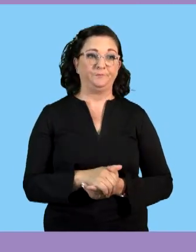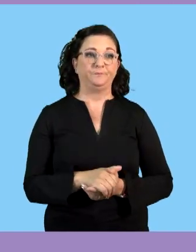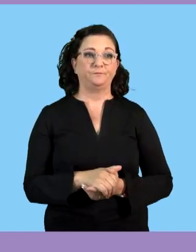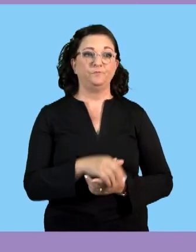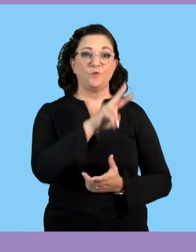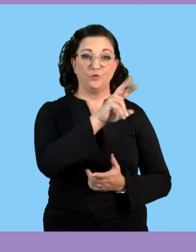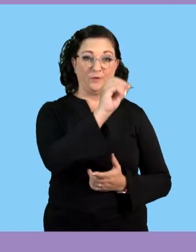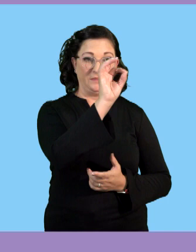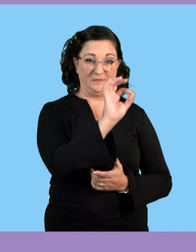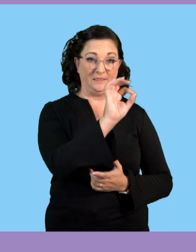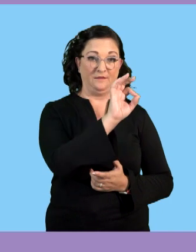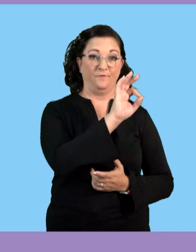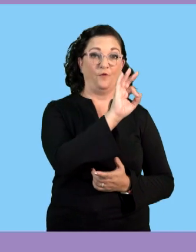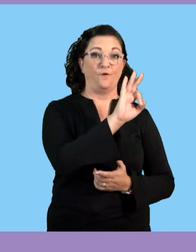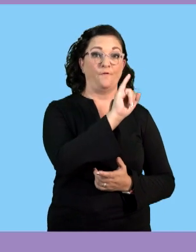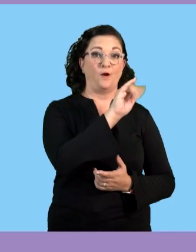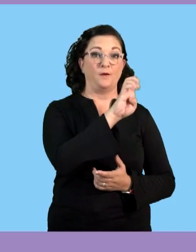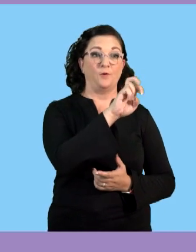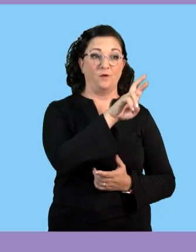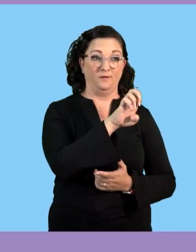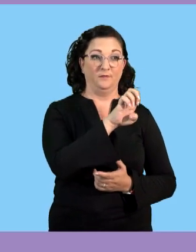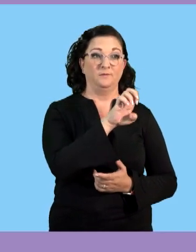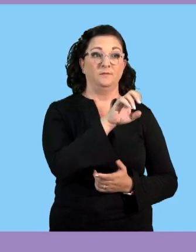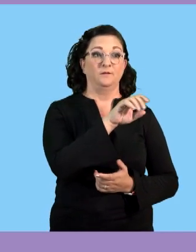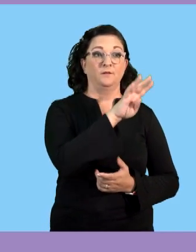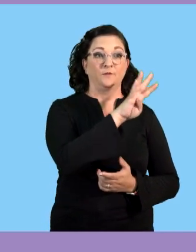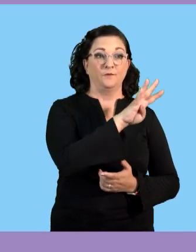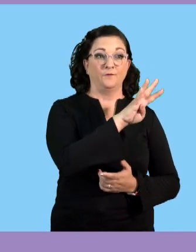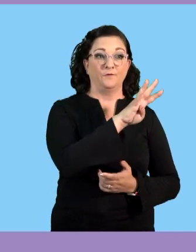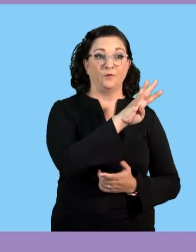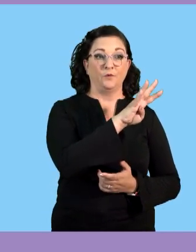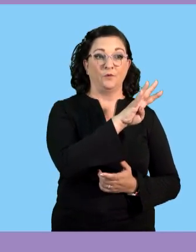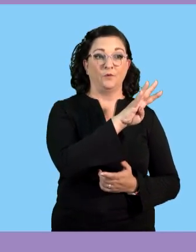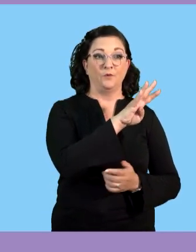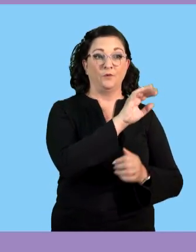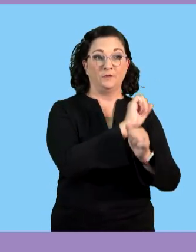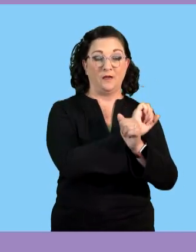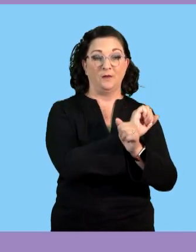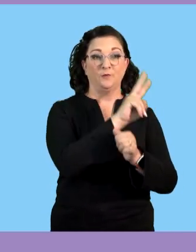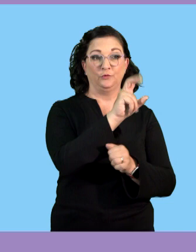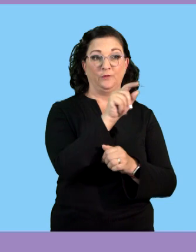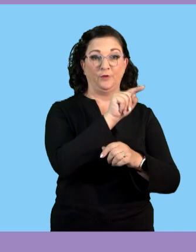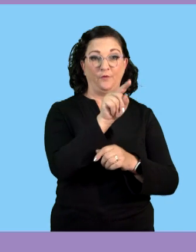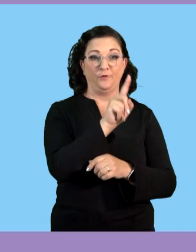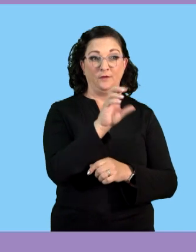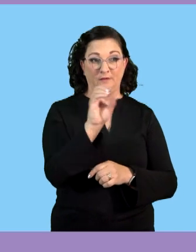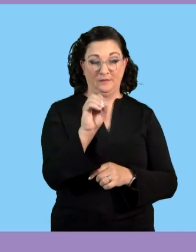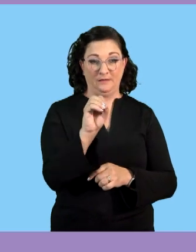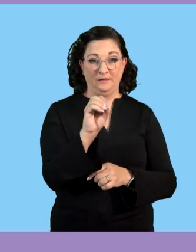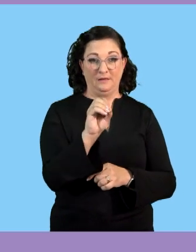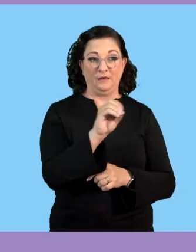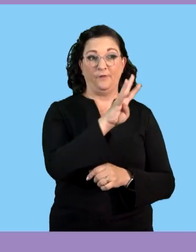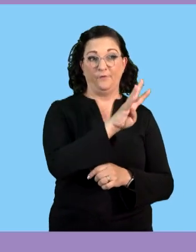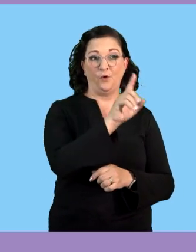part, we've got our 20% of fiber as 8 grams. Remember, what we do is say 40 multiplied